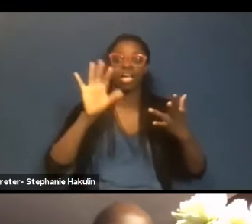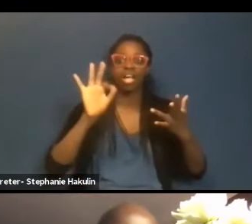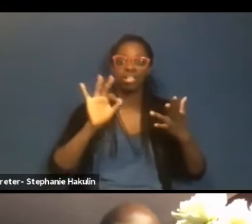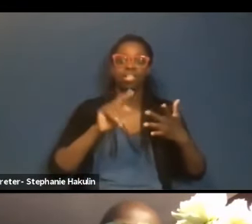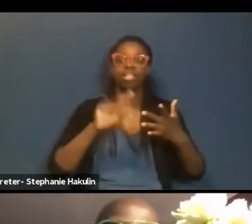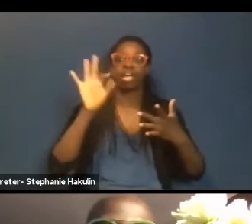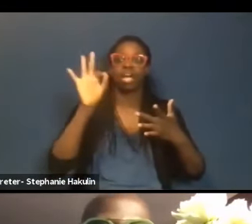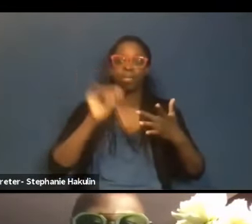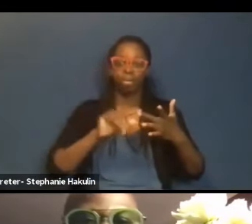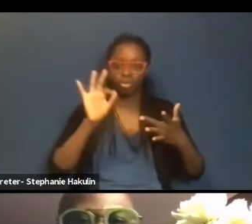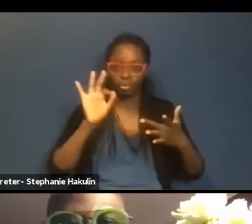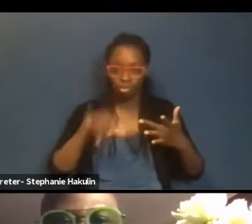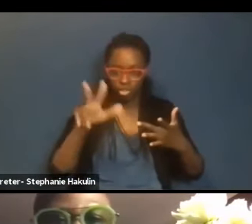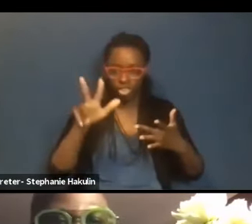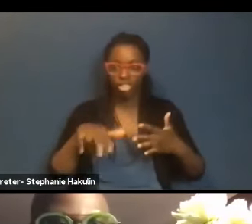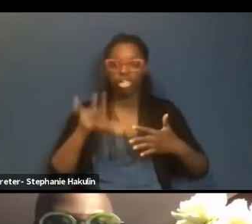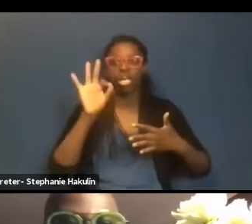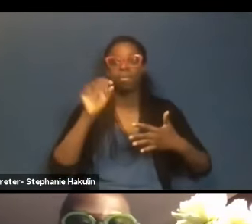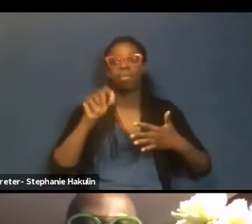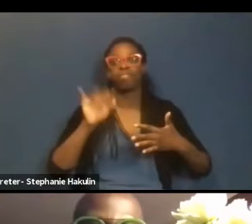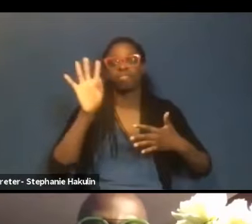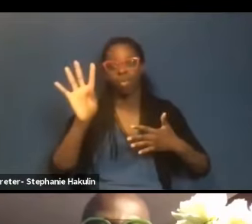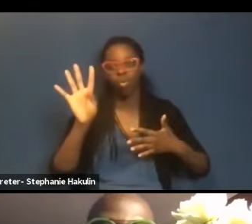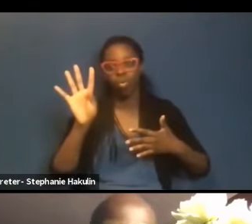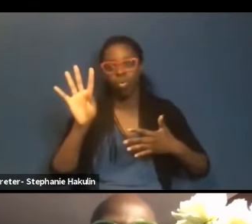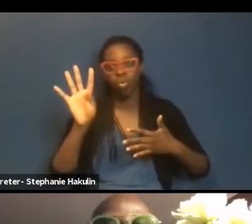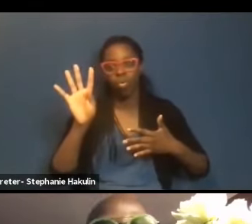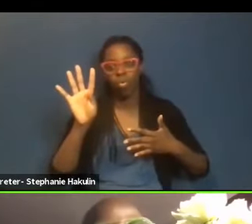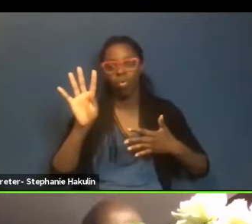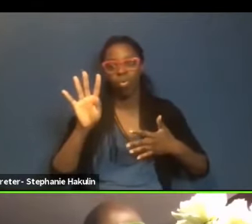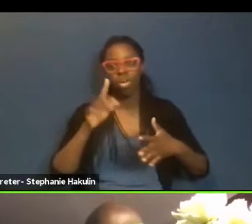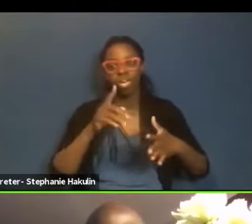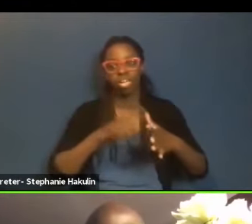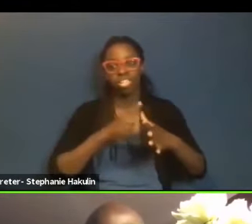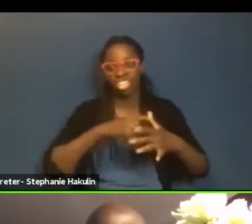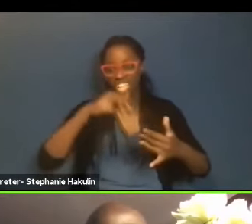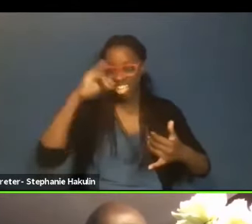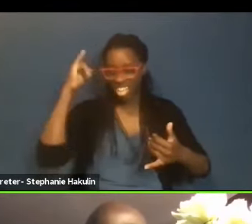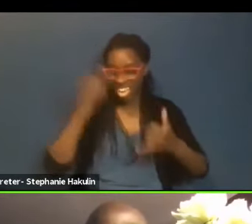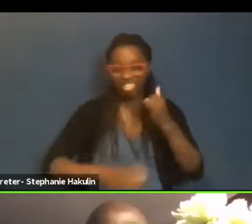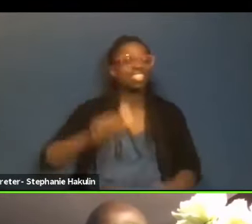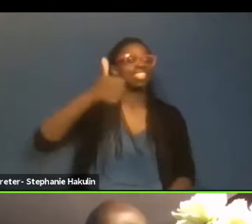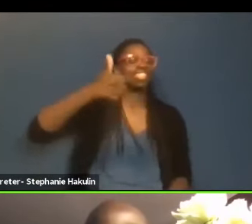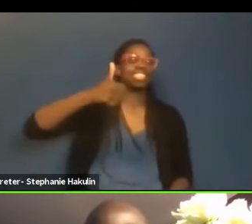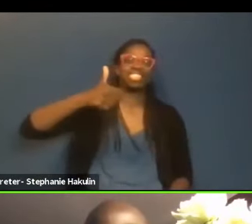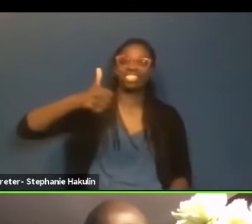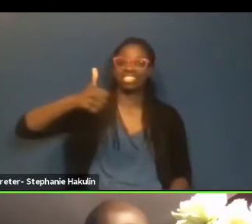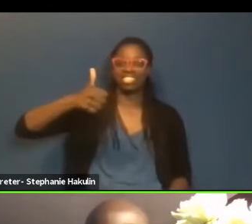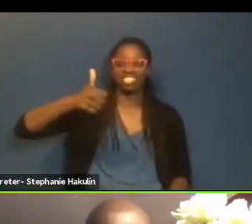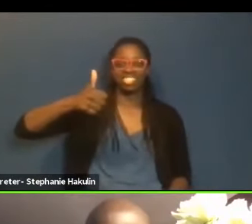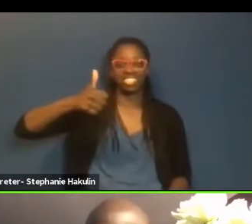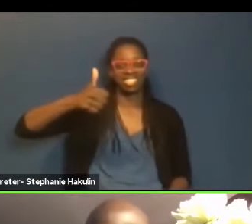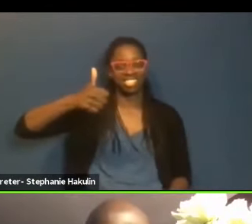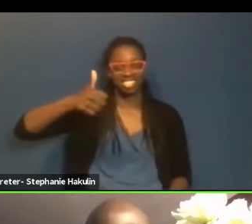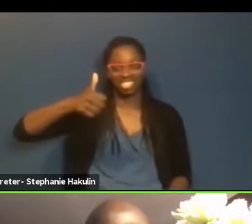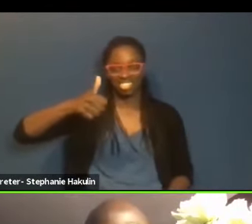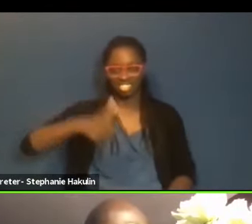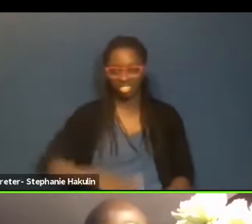a 9.4, and we're ending the night with a 10, y'all. All right. That's the way to do it. That's the way to do